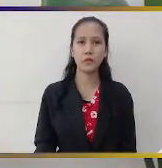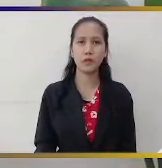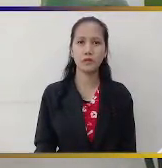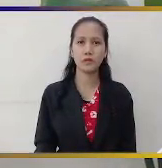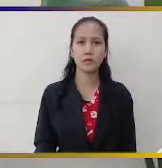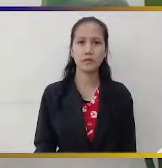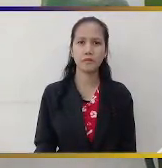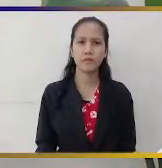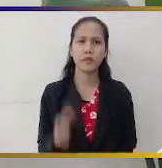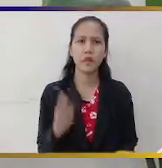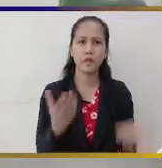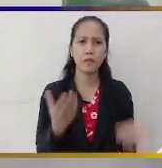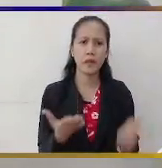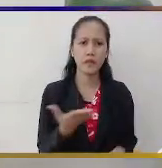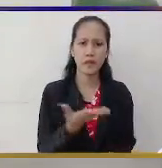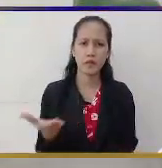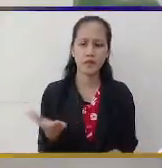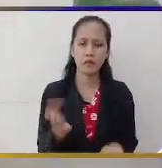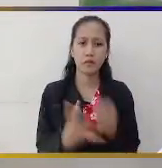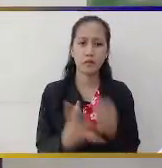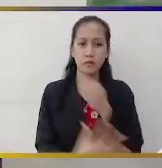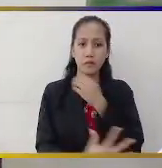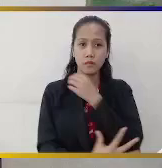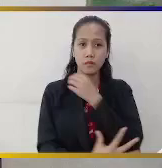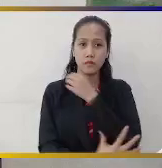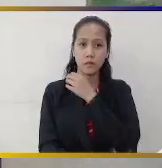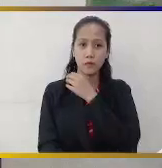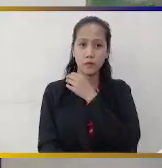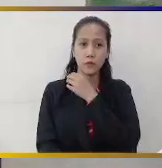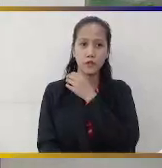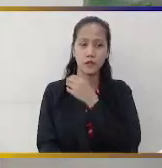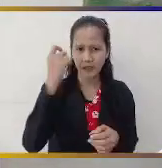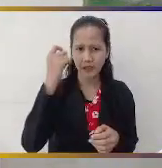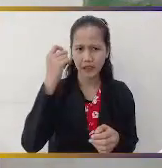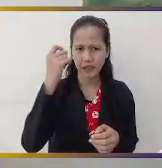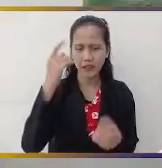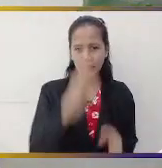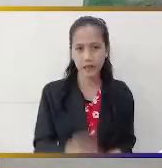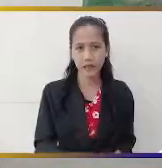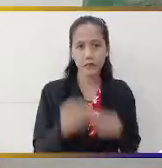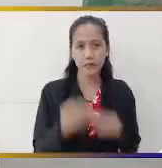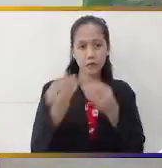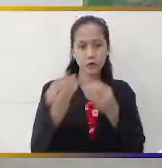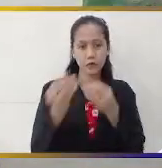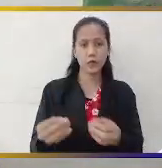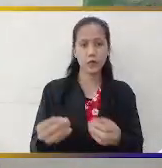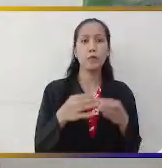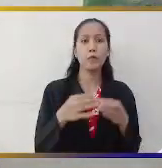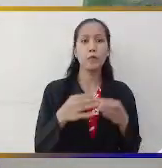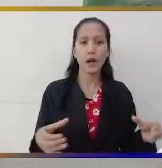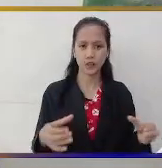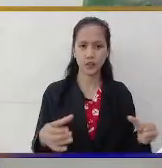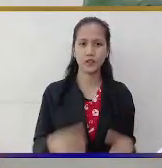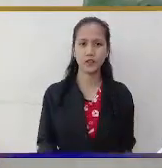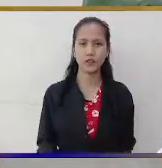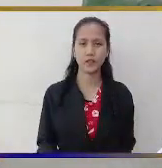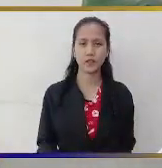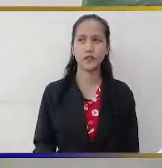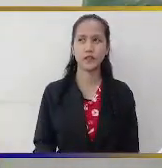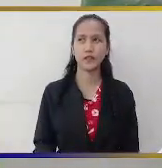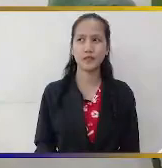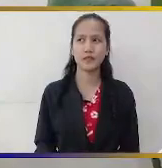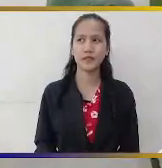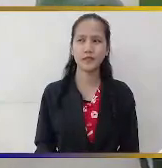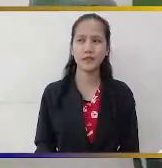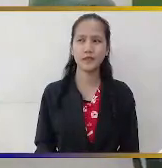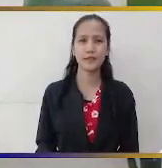to the poor, God will give back to you. And by the way, that's Proverbs 19:17. I'm not going to go back there.